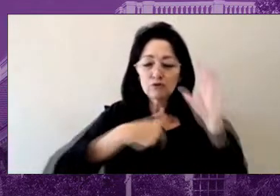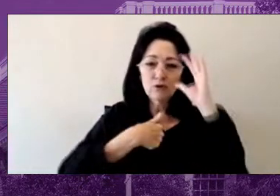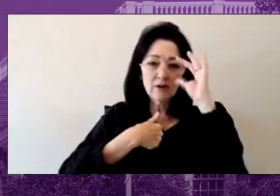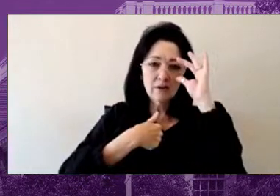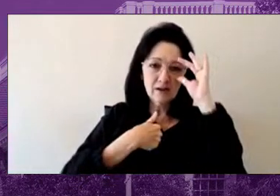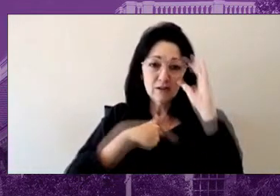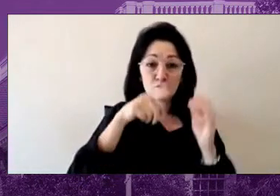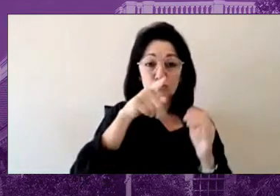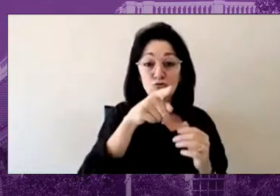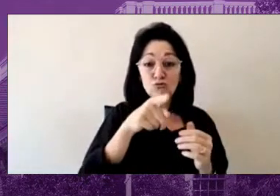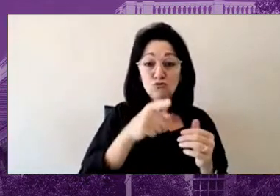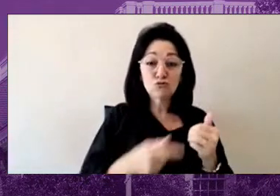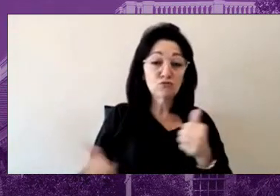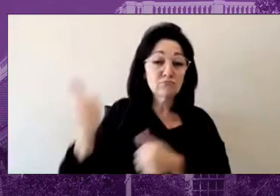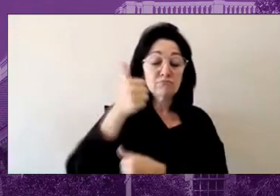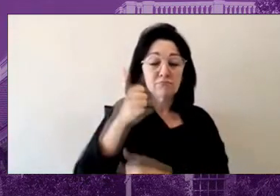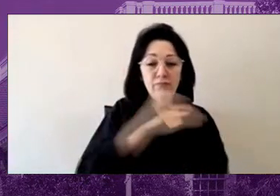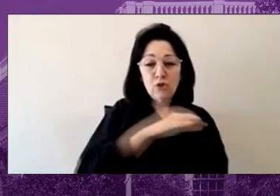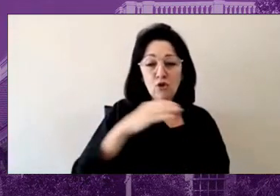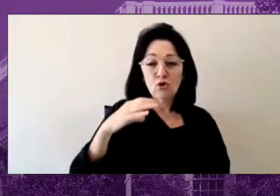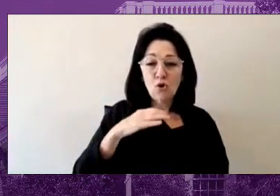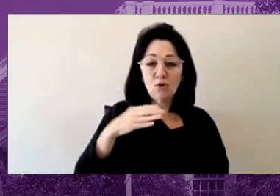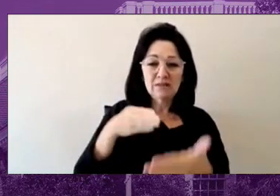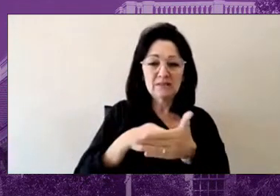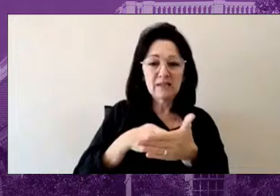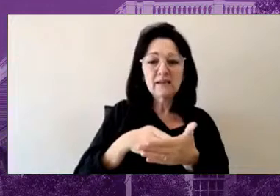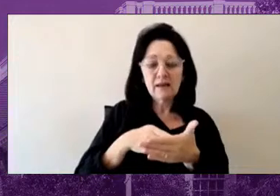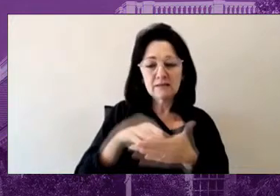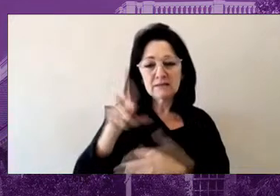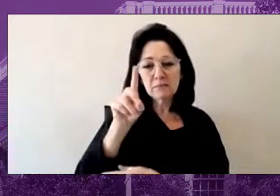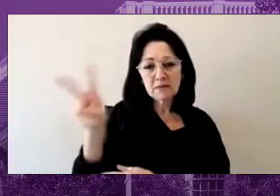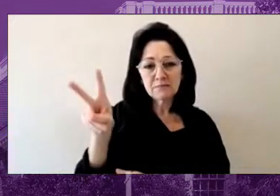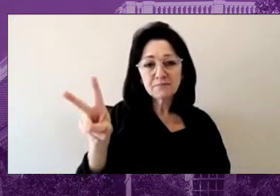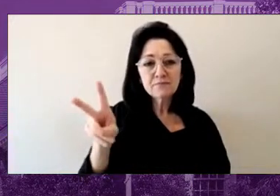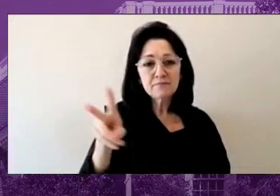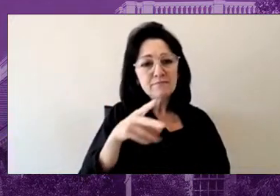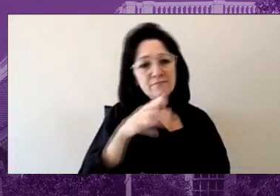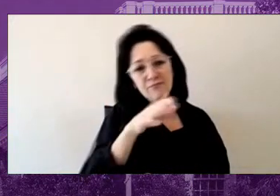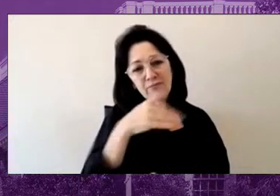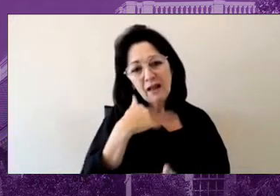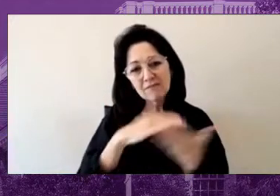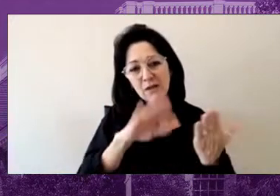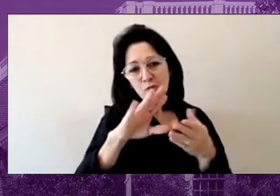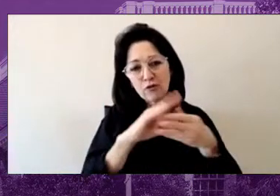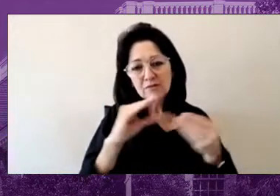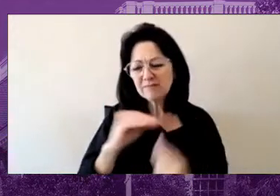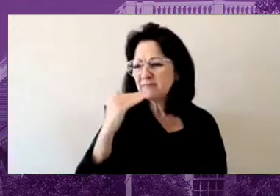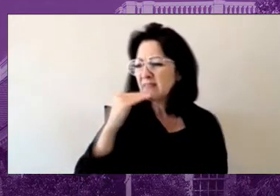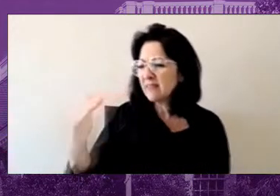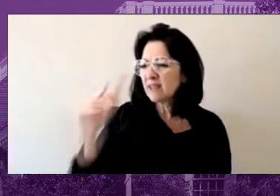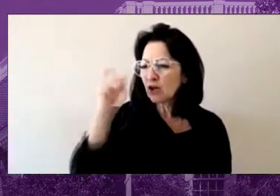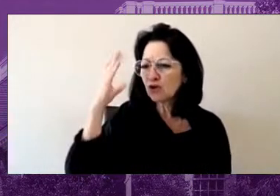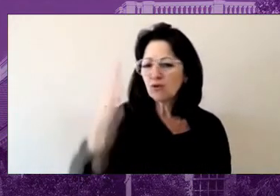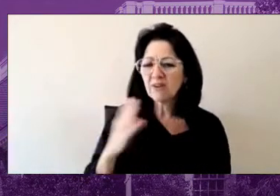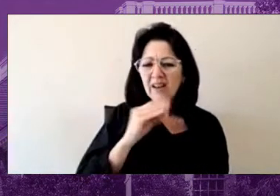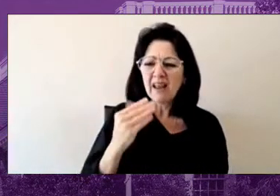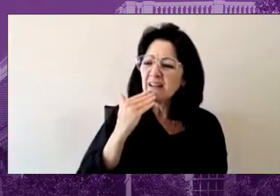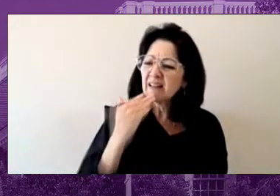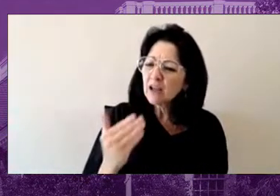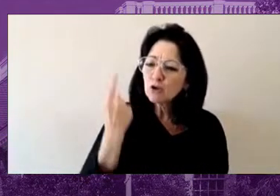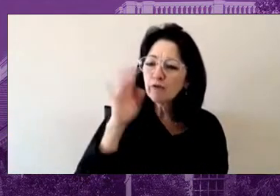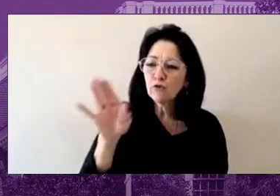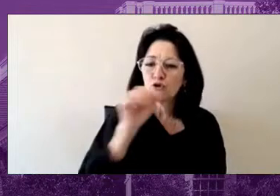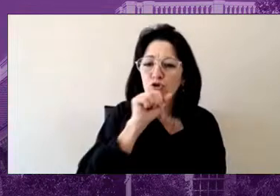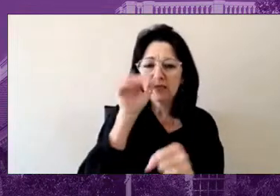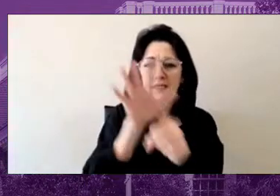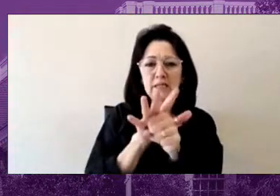in and offer some remarks. Thank you so much, Governor Carney. And thank you, Governor, for your commitment to end